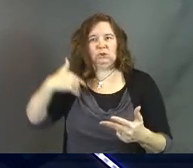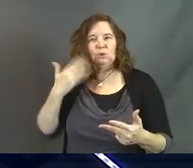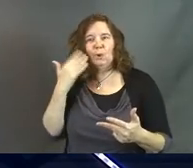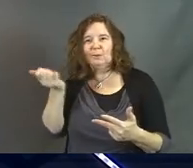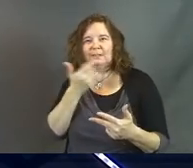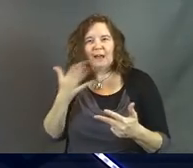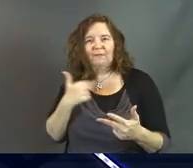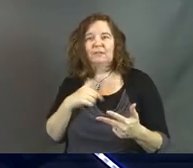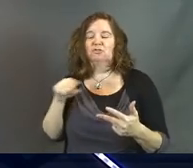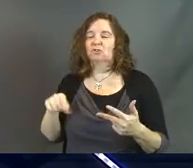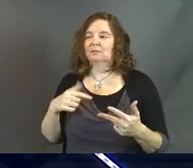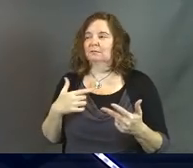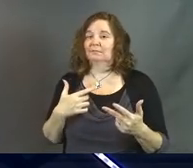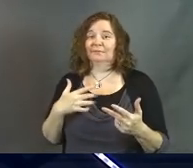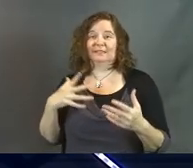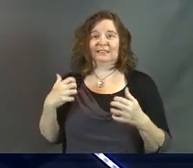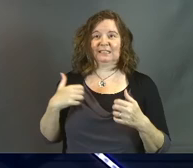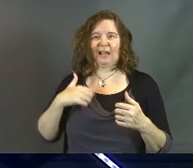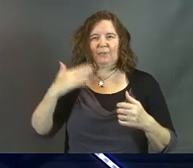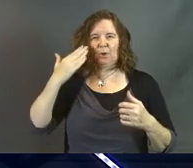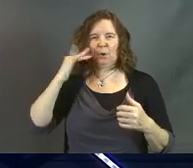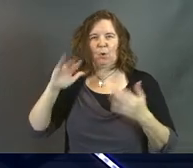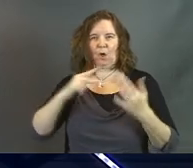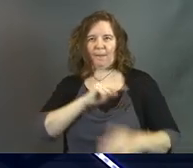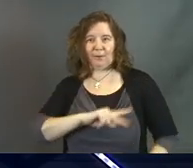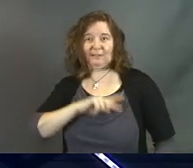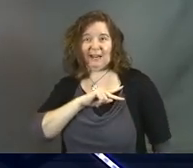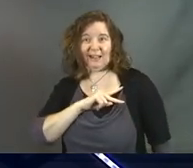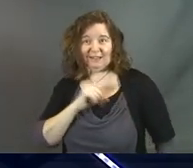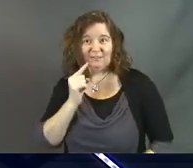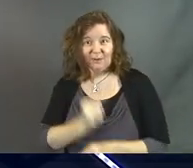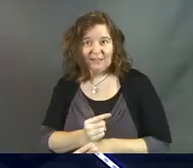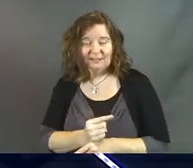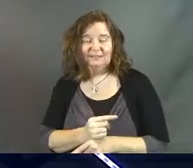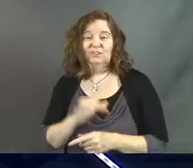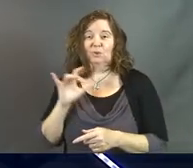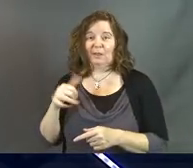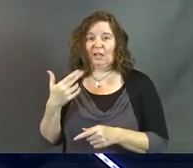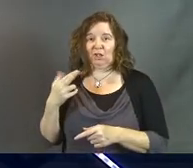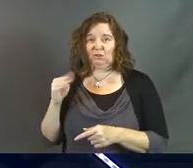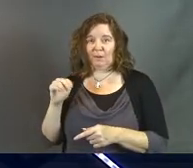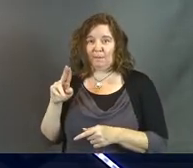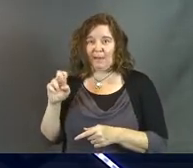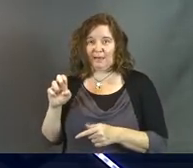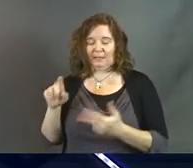knows everything. She's got the know-it-all personality, right? So that's